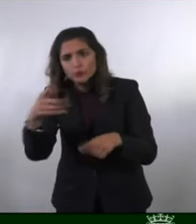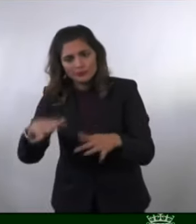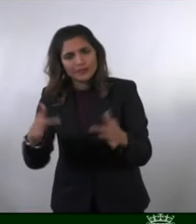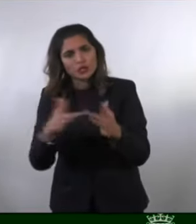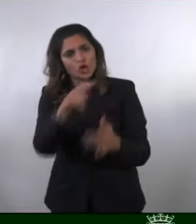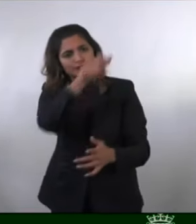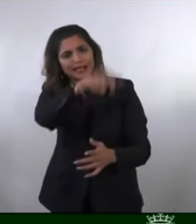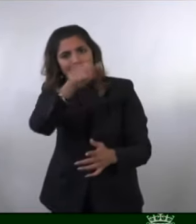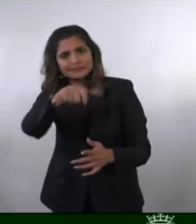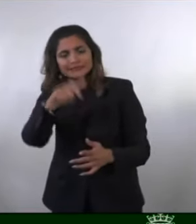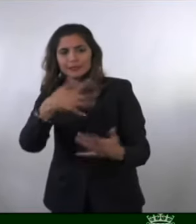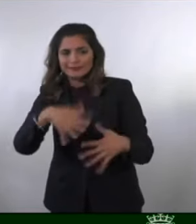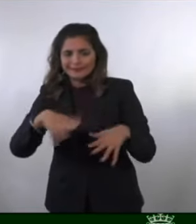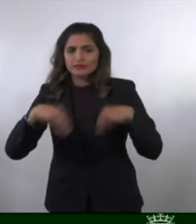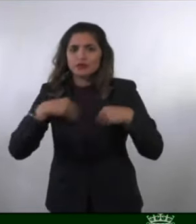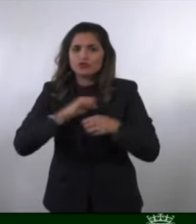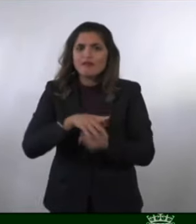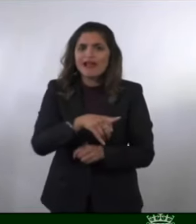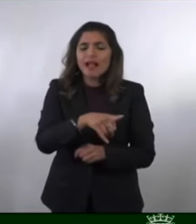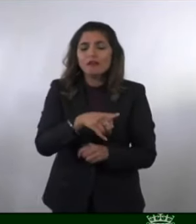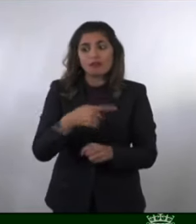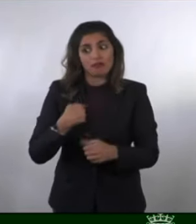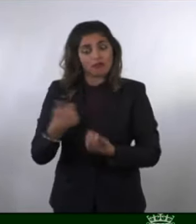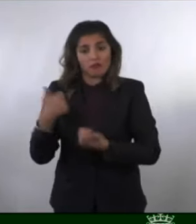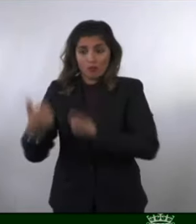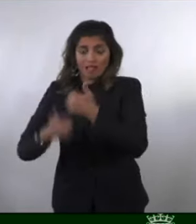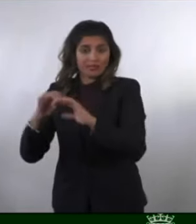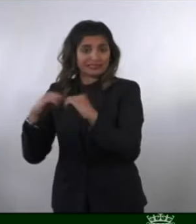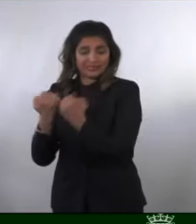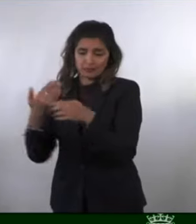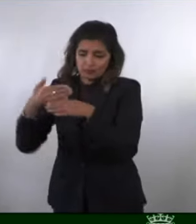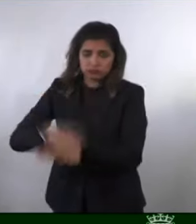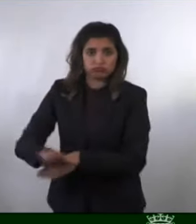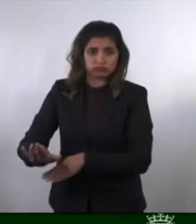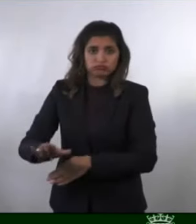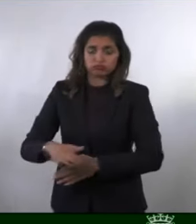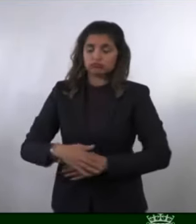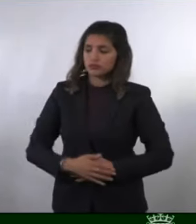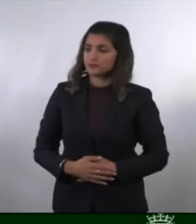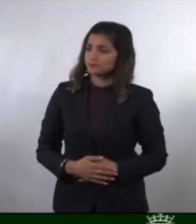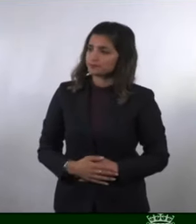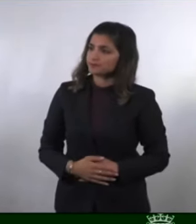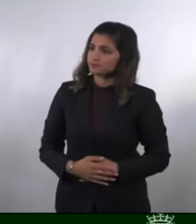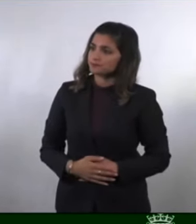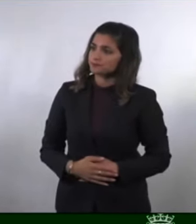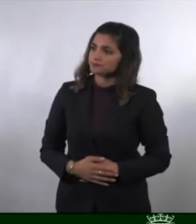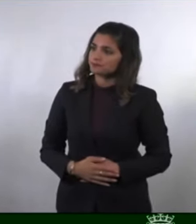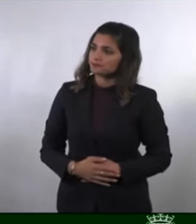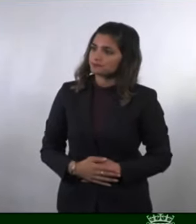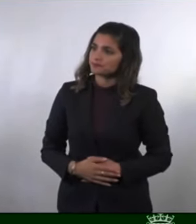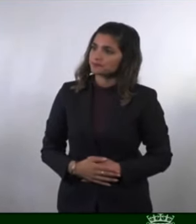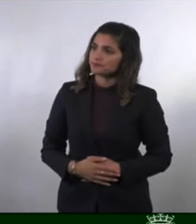who've been working to make that happen. Let's head up to Penrith and the Border with Dr Neil Hudson. Dr Neil Hudson.